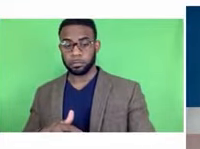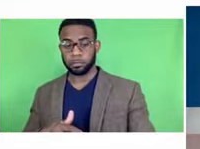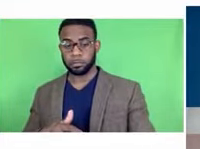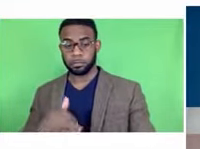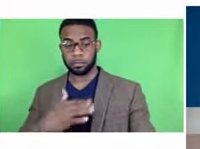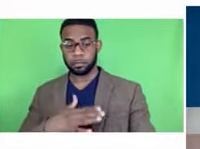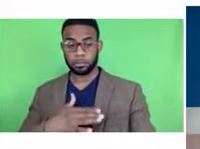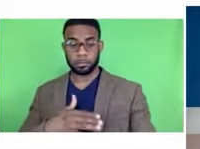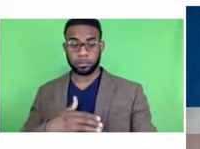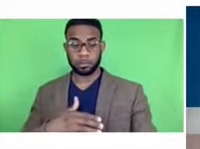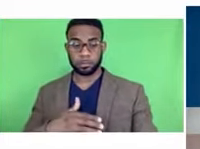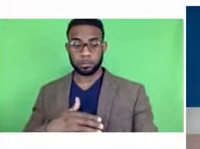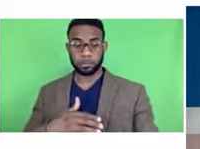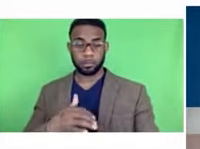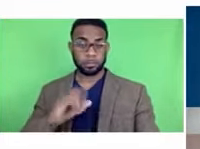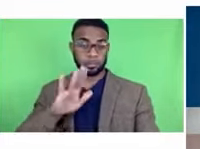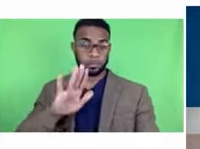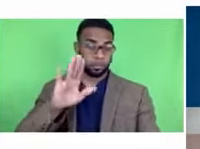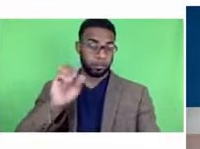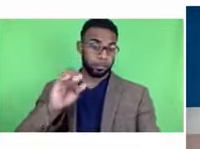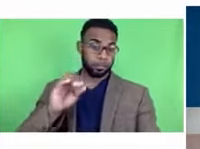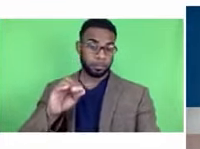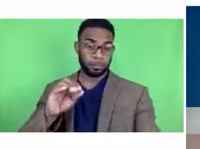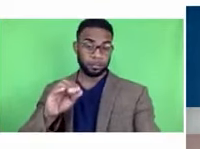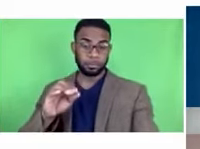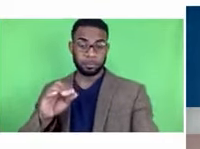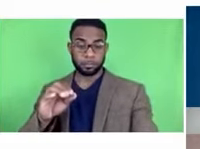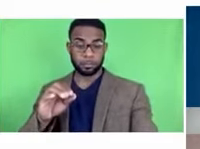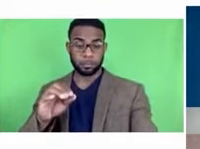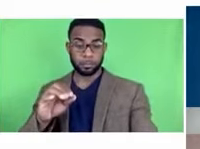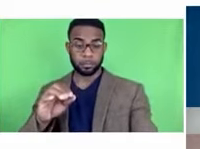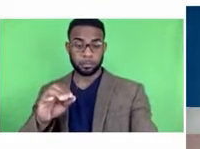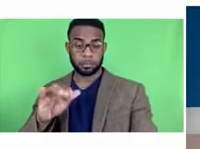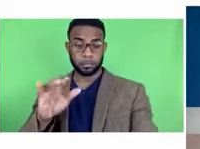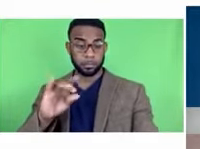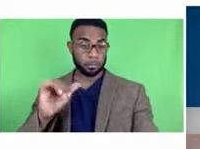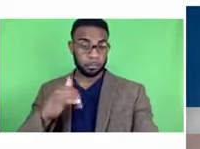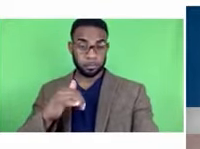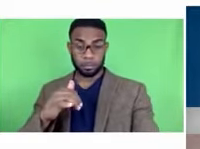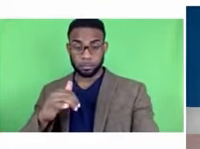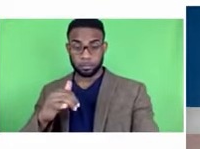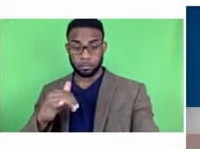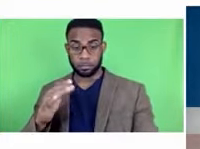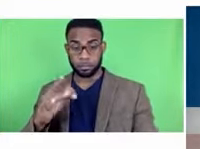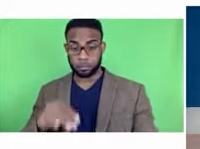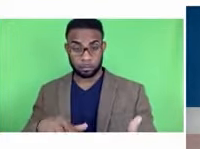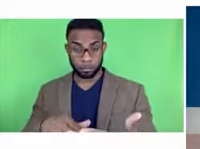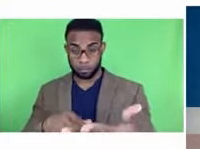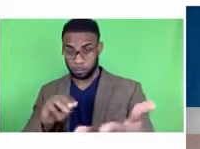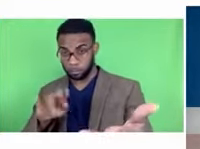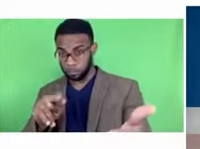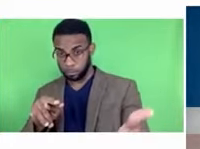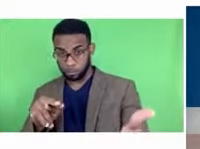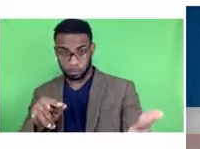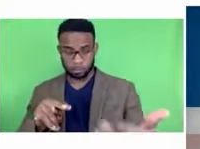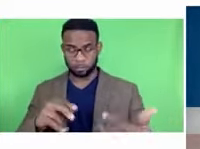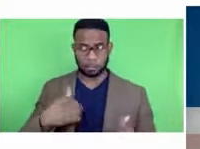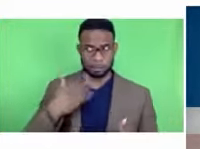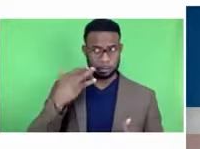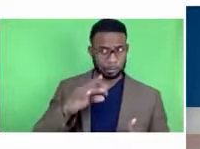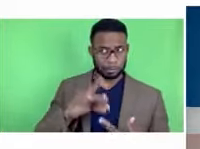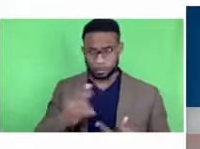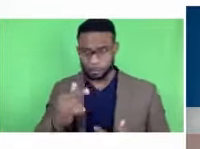I said, you've all been fantastic. So if nobody else has anything to add, Maram, I couldn't tell if you wanted to say something